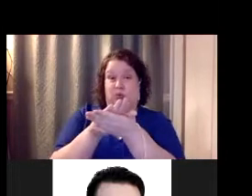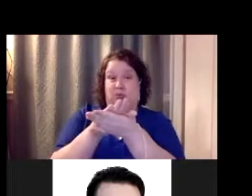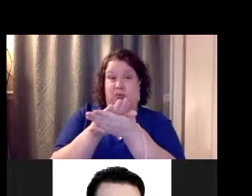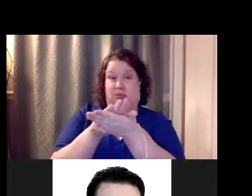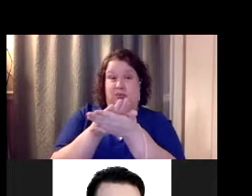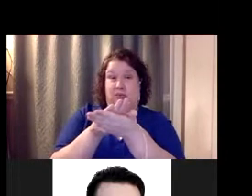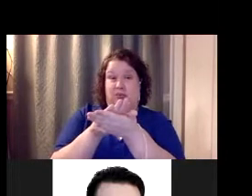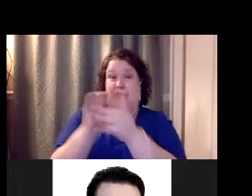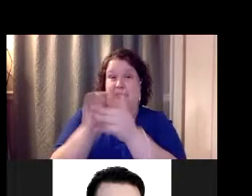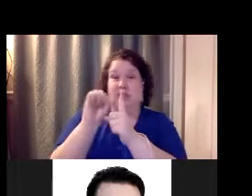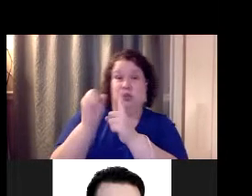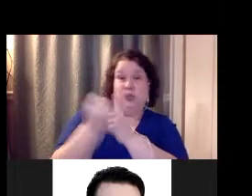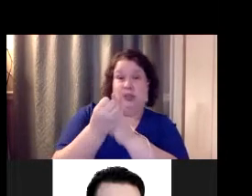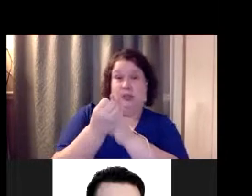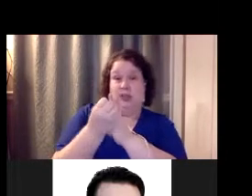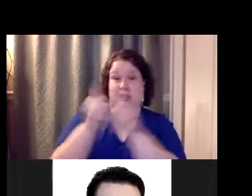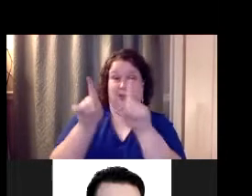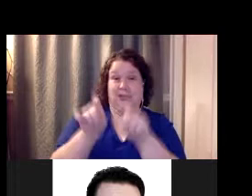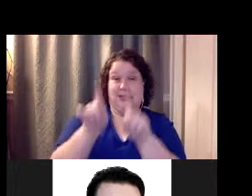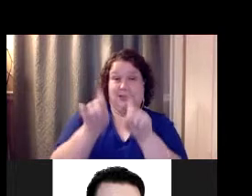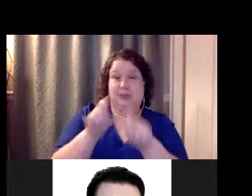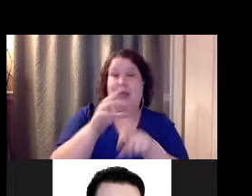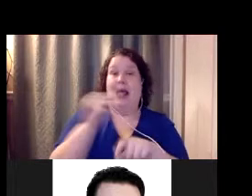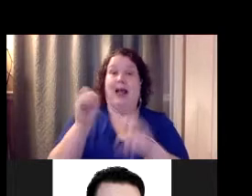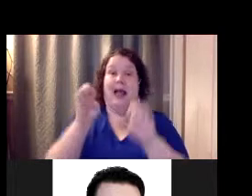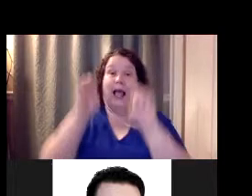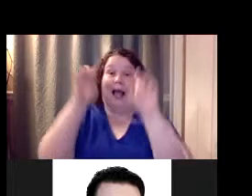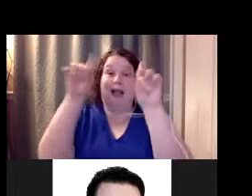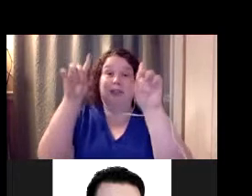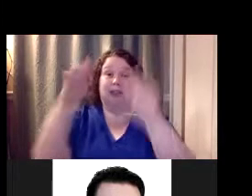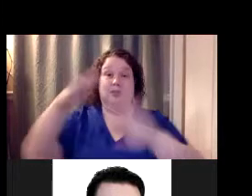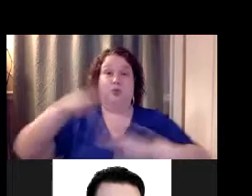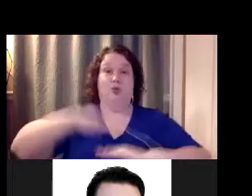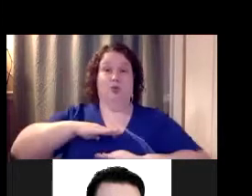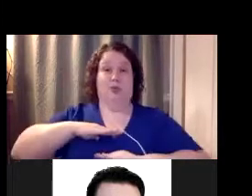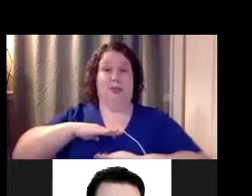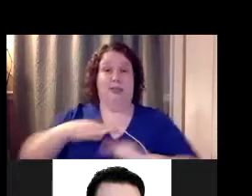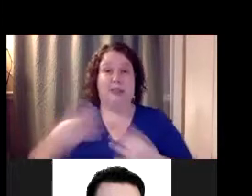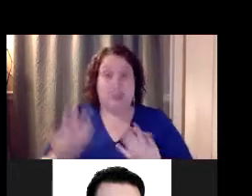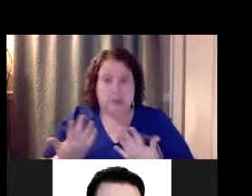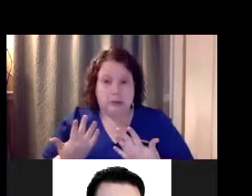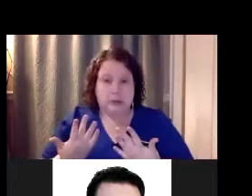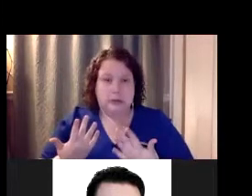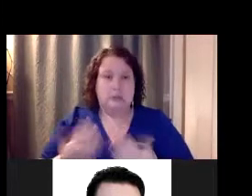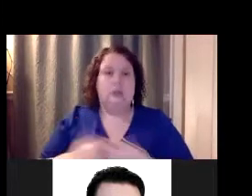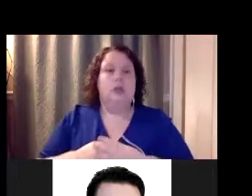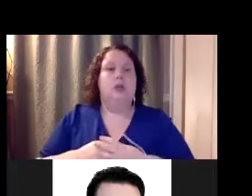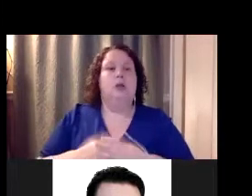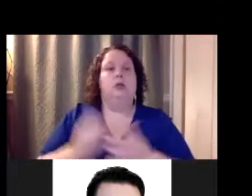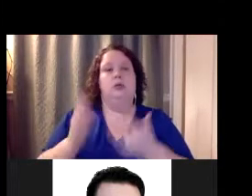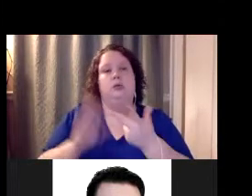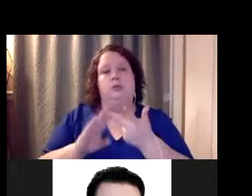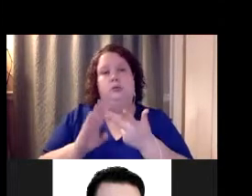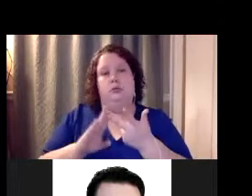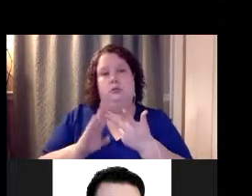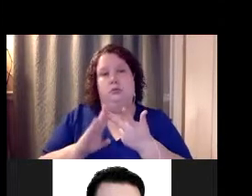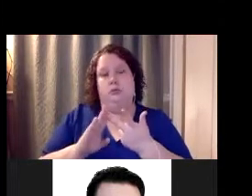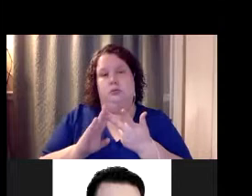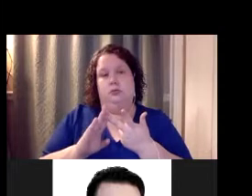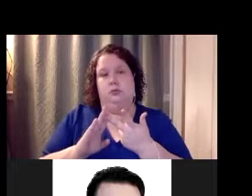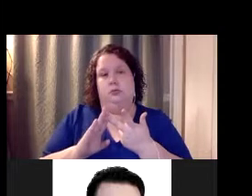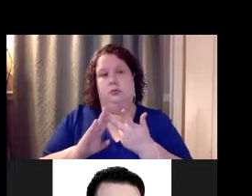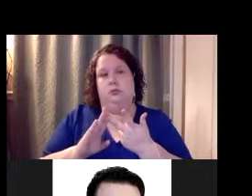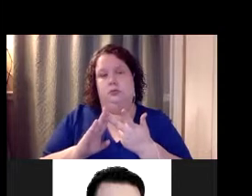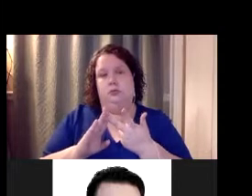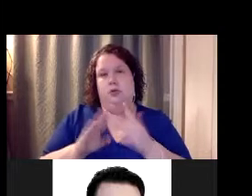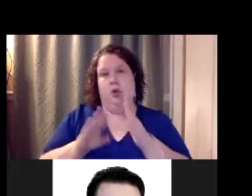needs across the campuses. And then finally, three, just like you heard Bob identify, is, we think about growth and